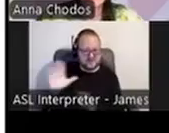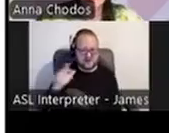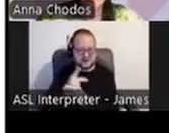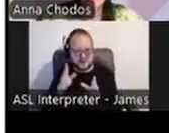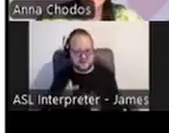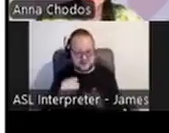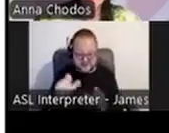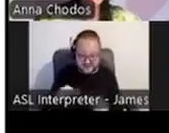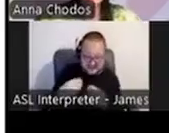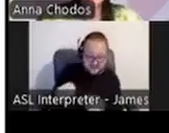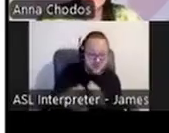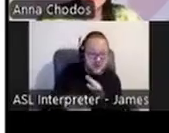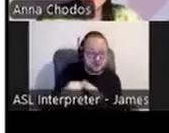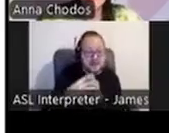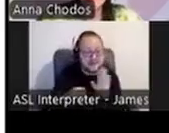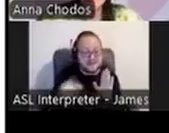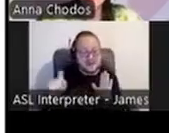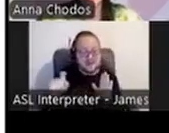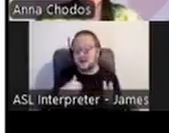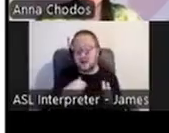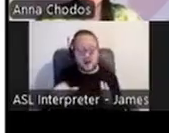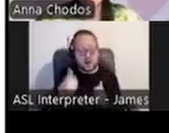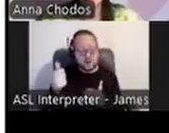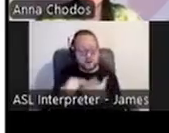other ways that we can support you being